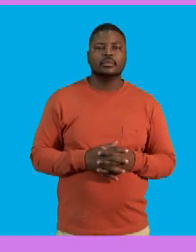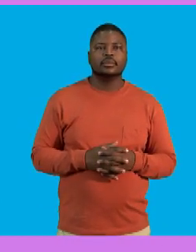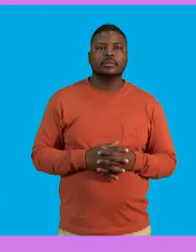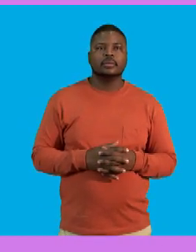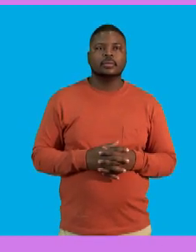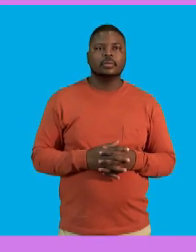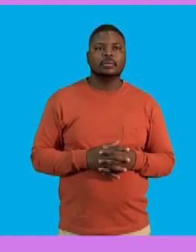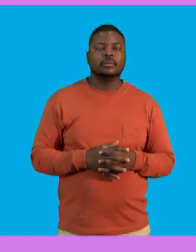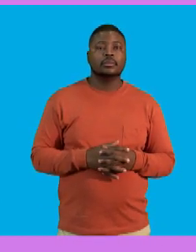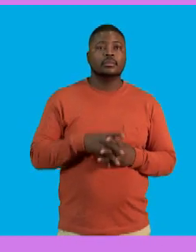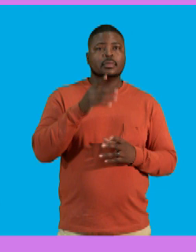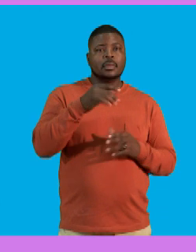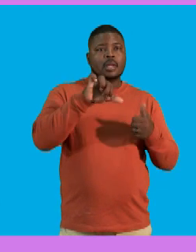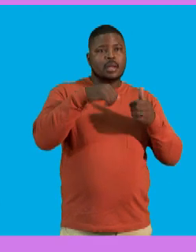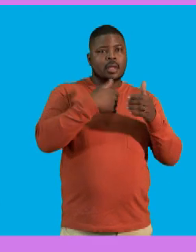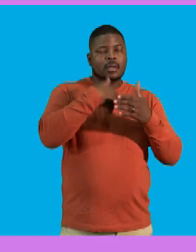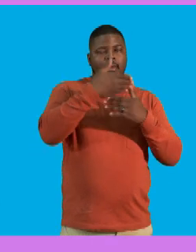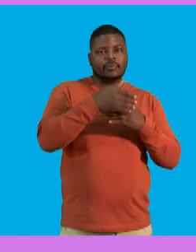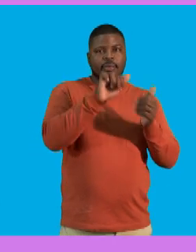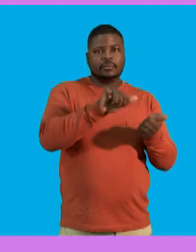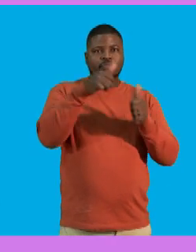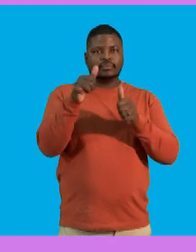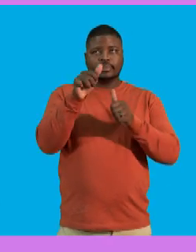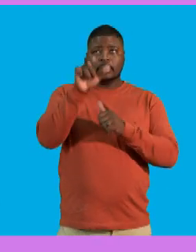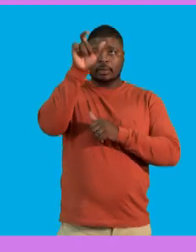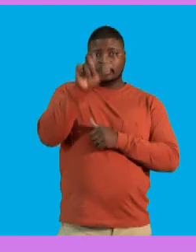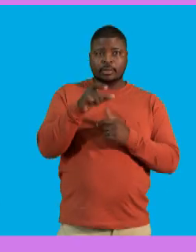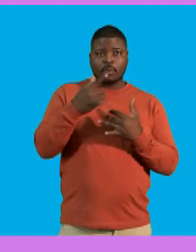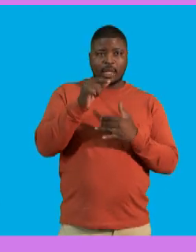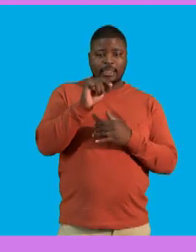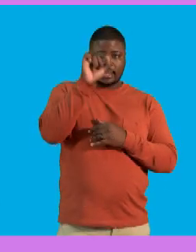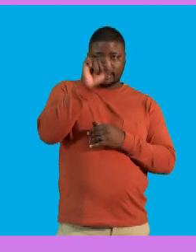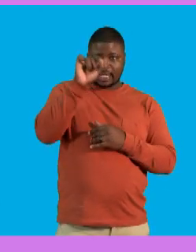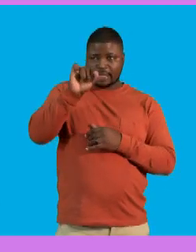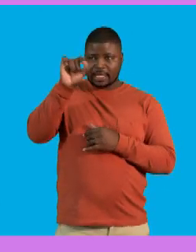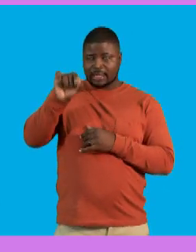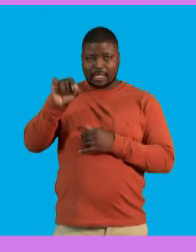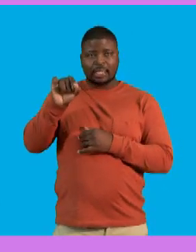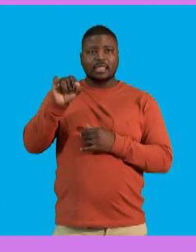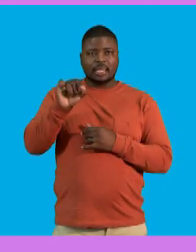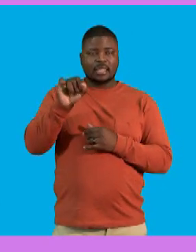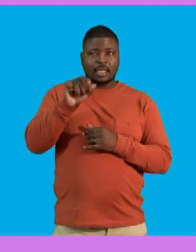T-V-A-L-S. Yes, that looks better. Then the middle column, that's our tally column.